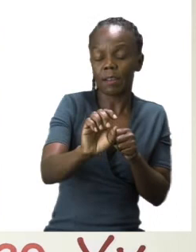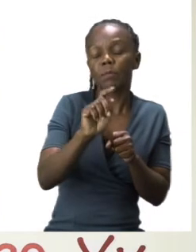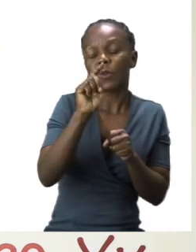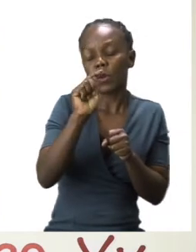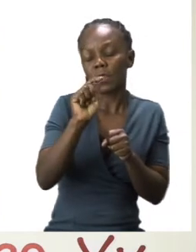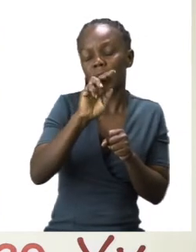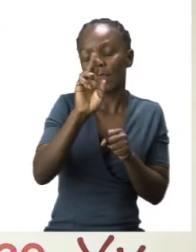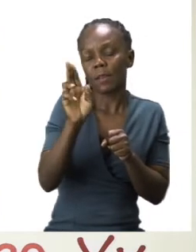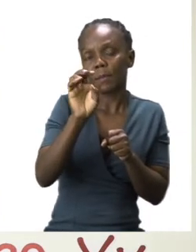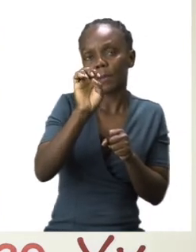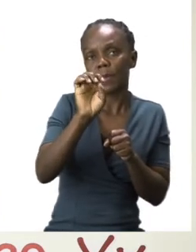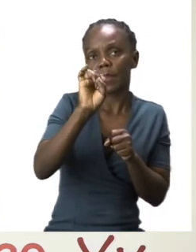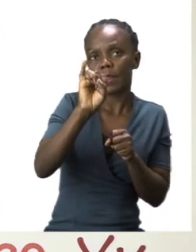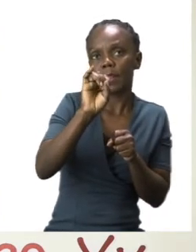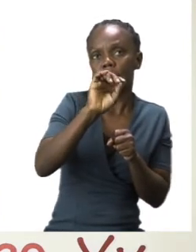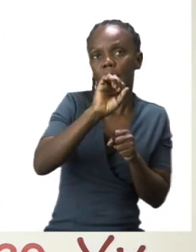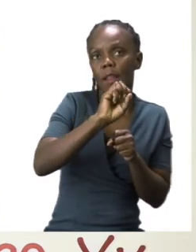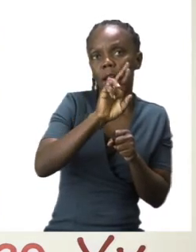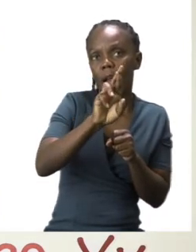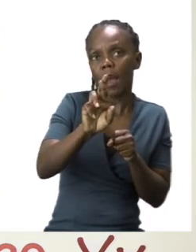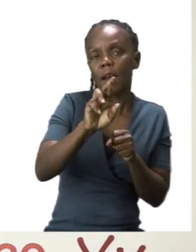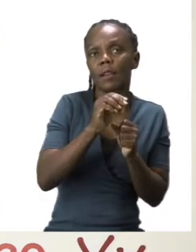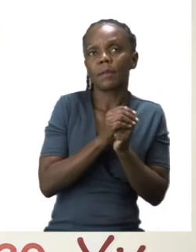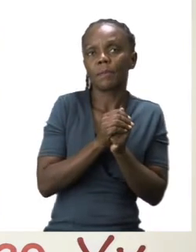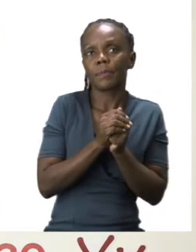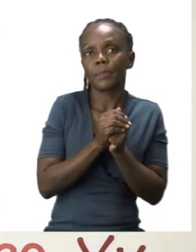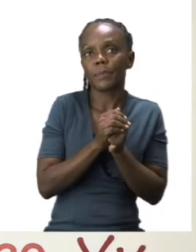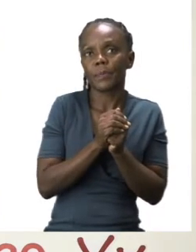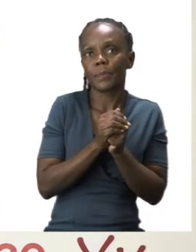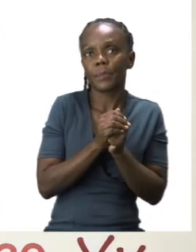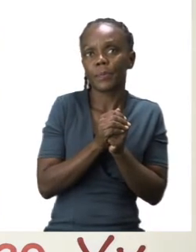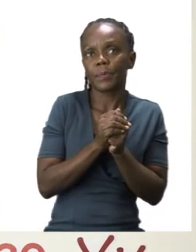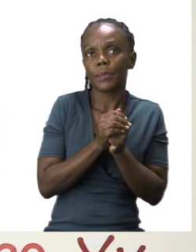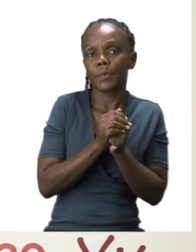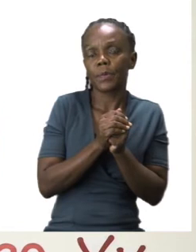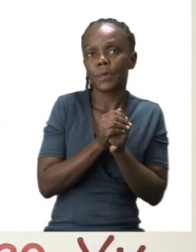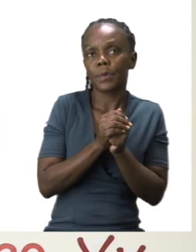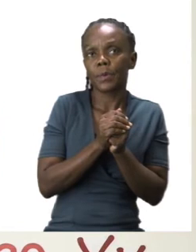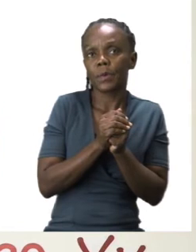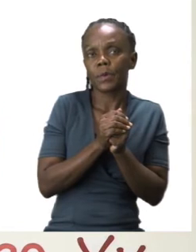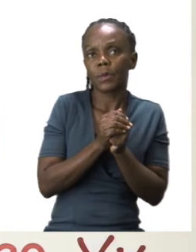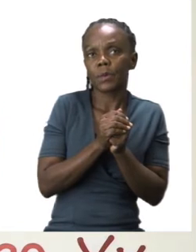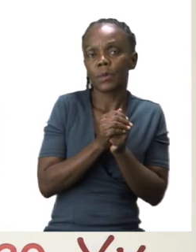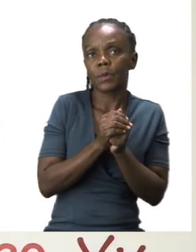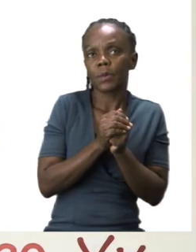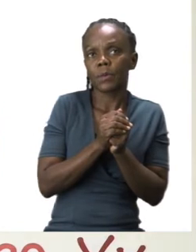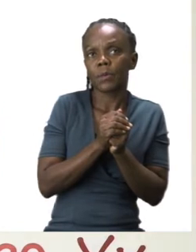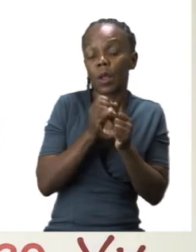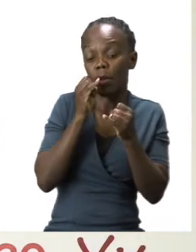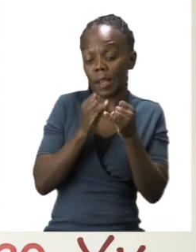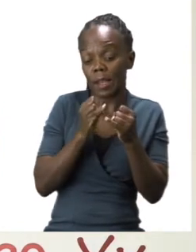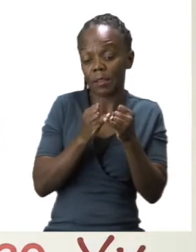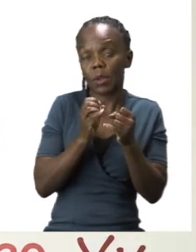theirs. Very good. So we have now done a few, but the last one we want to do